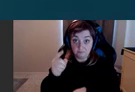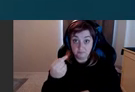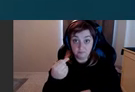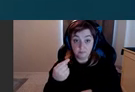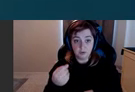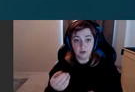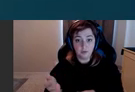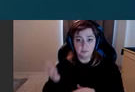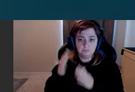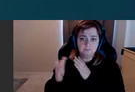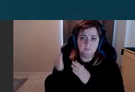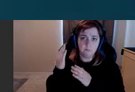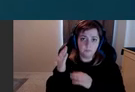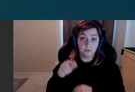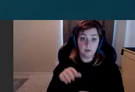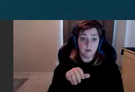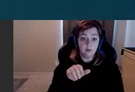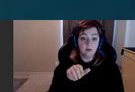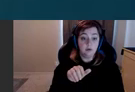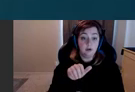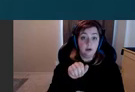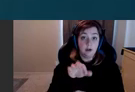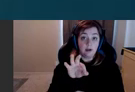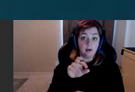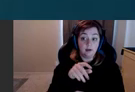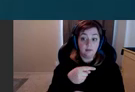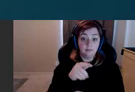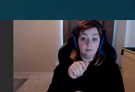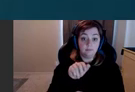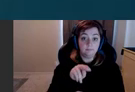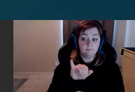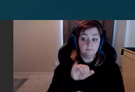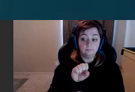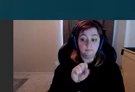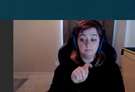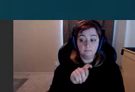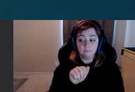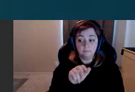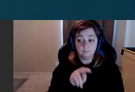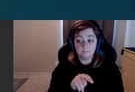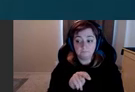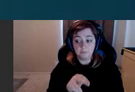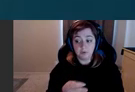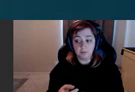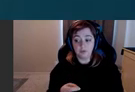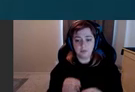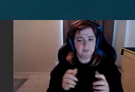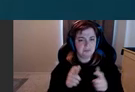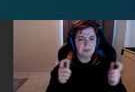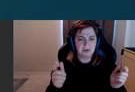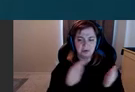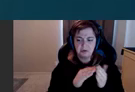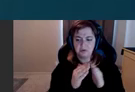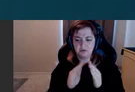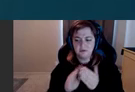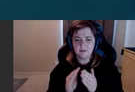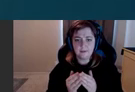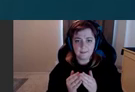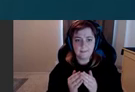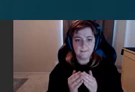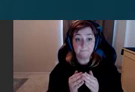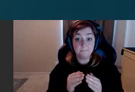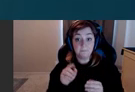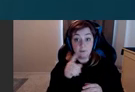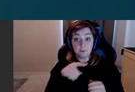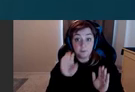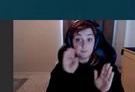to be a fairly cosmopolitan, at least the city of Kabul, the capital, was a cosmopolitan city. These are pictures of my